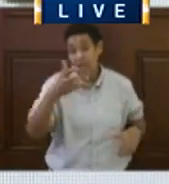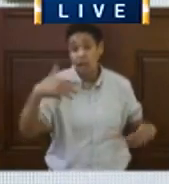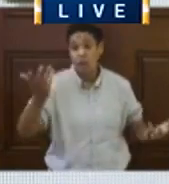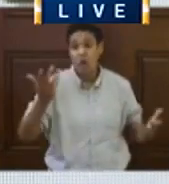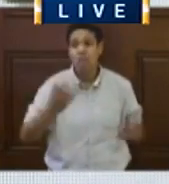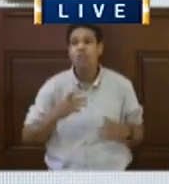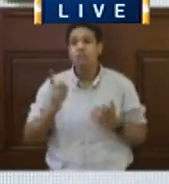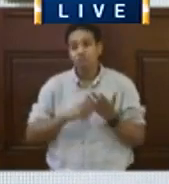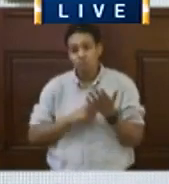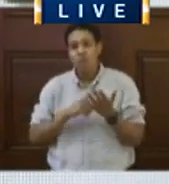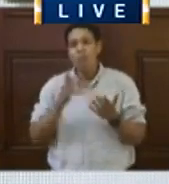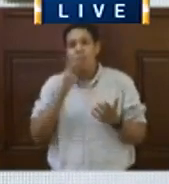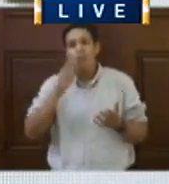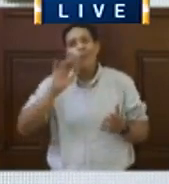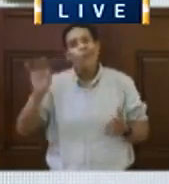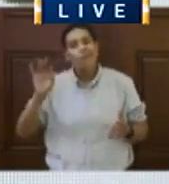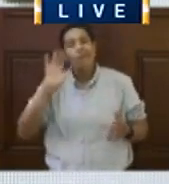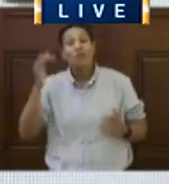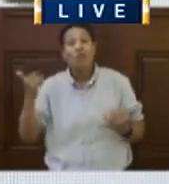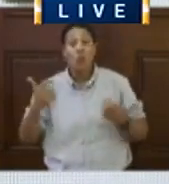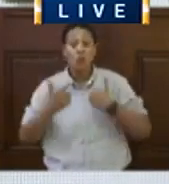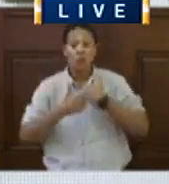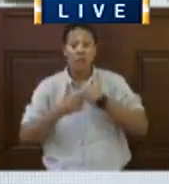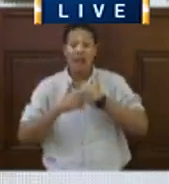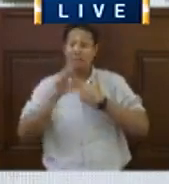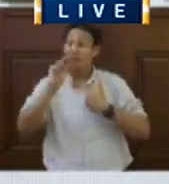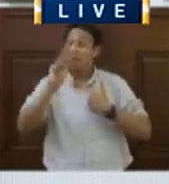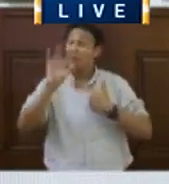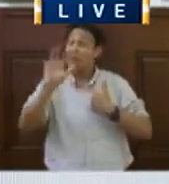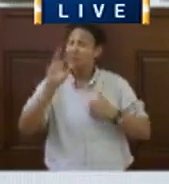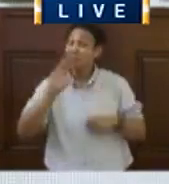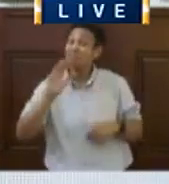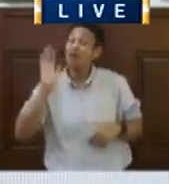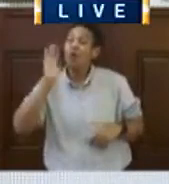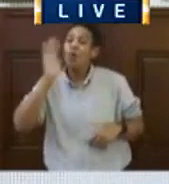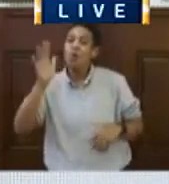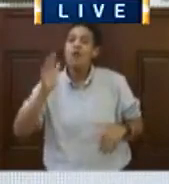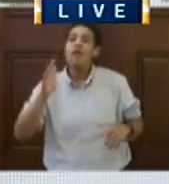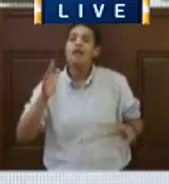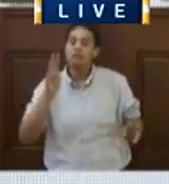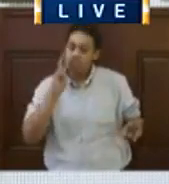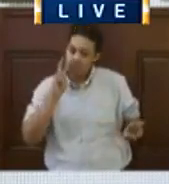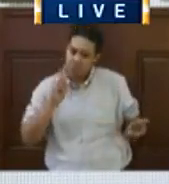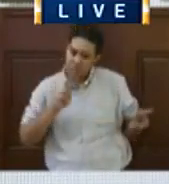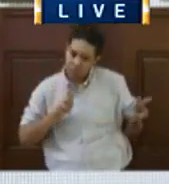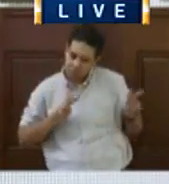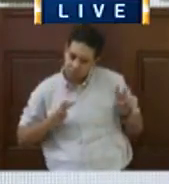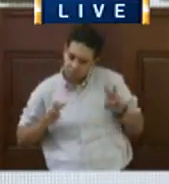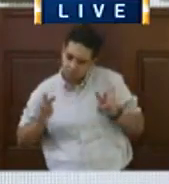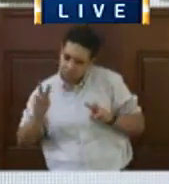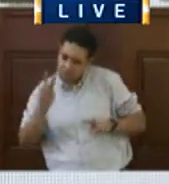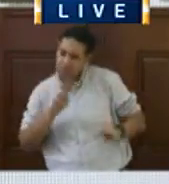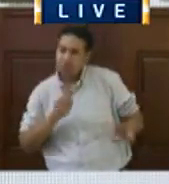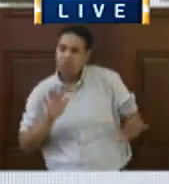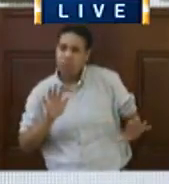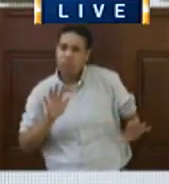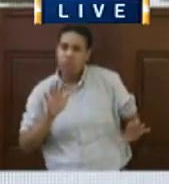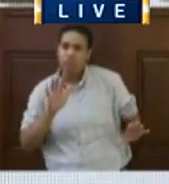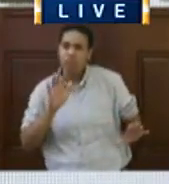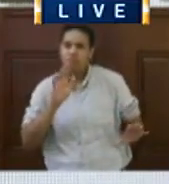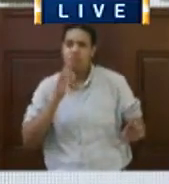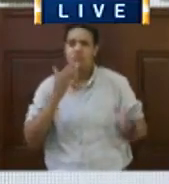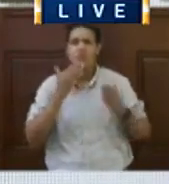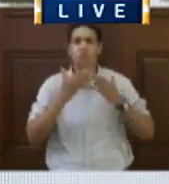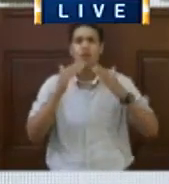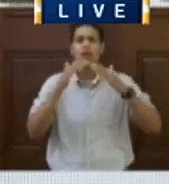in this period of time, the NWC will exercise great levels of